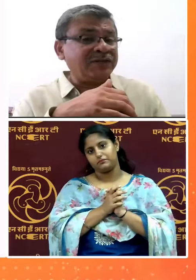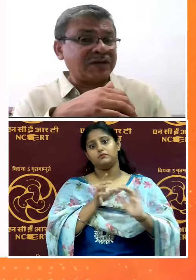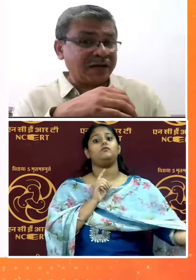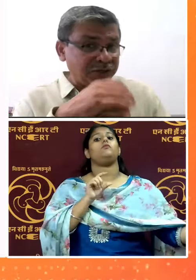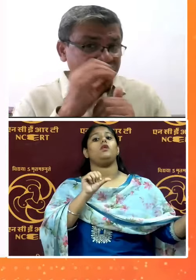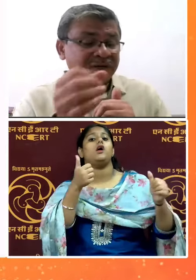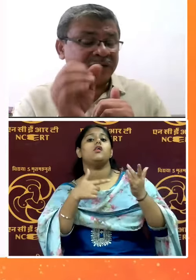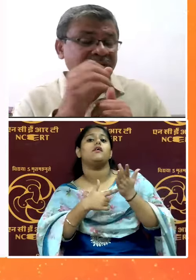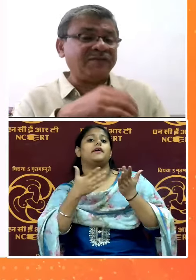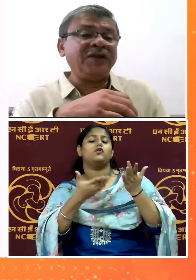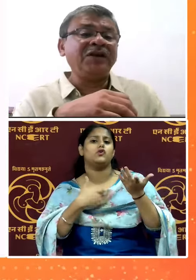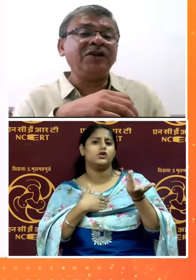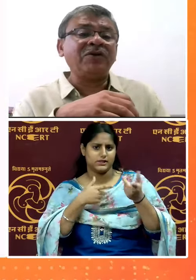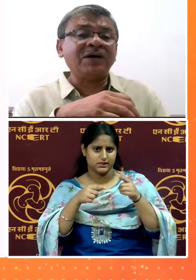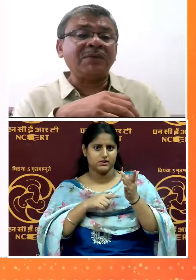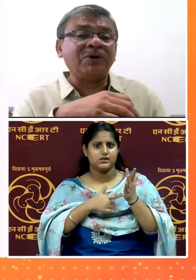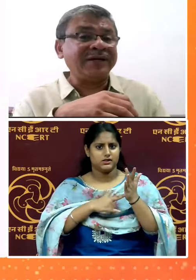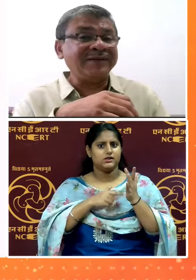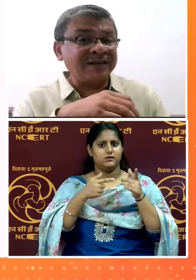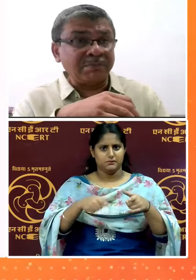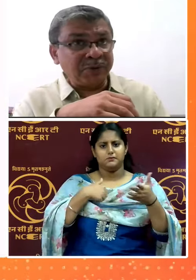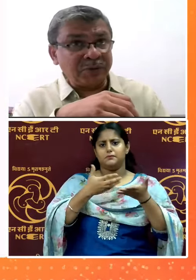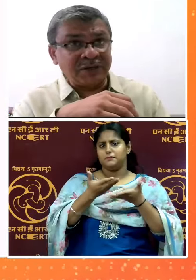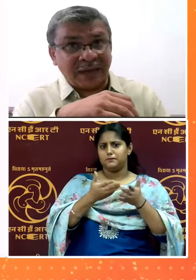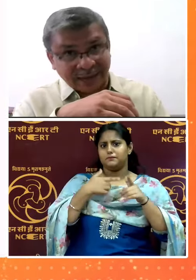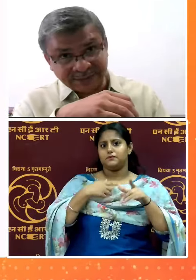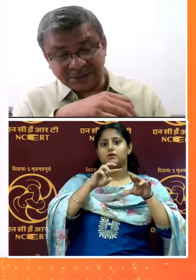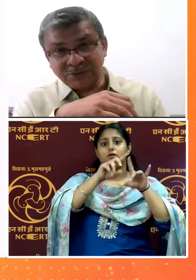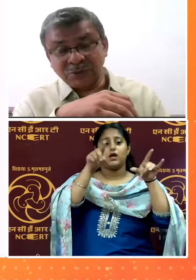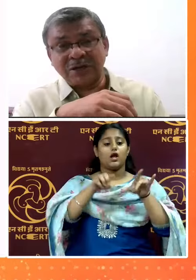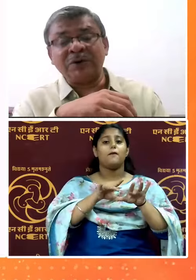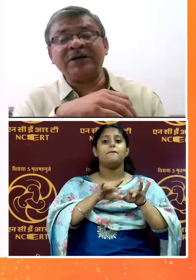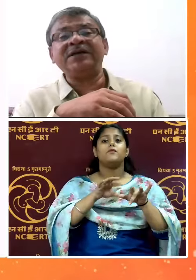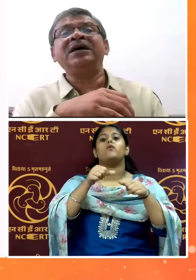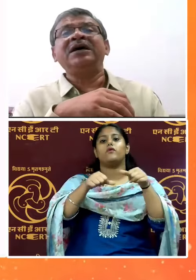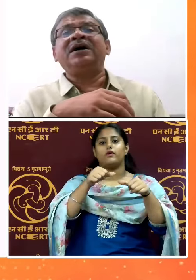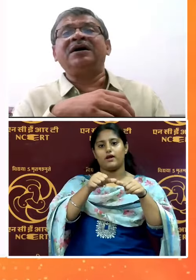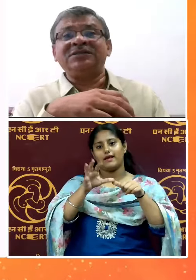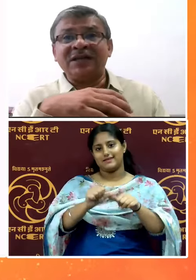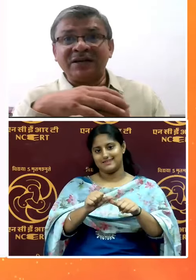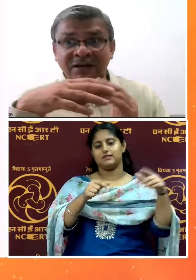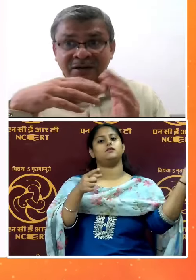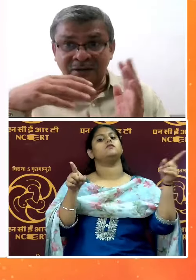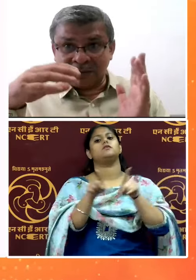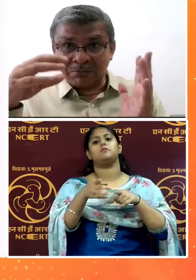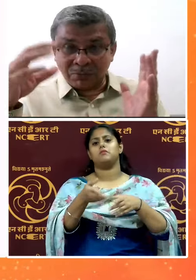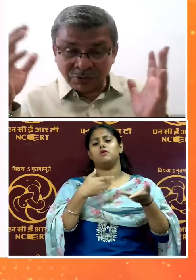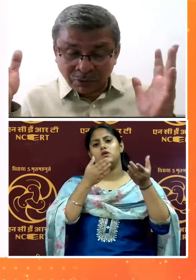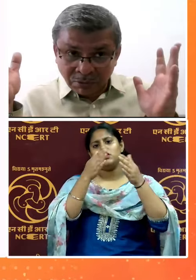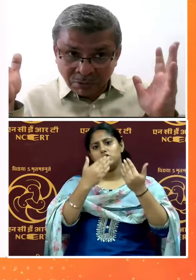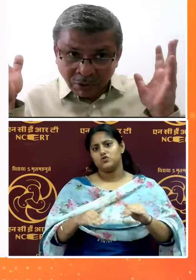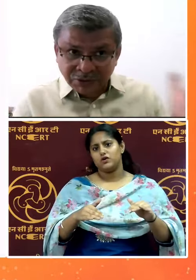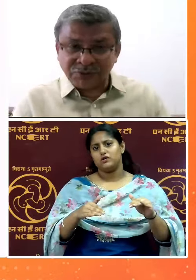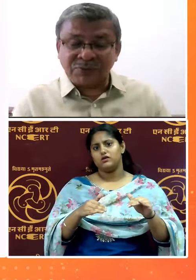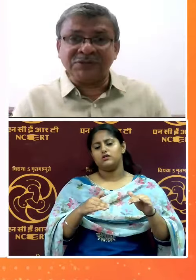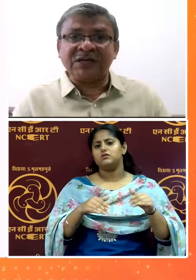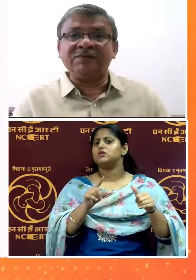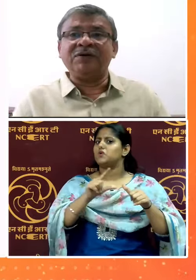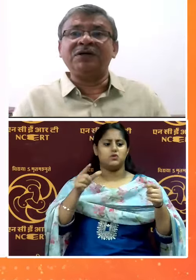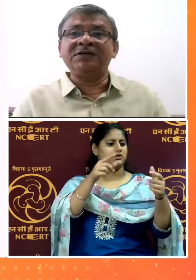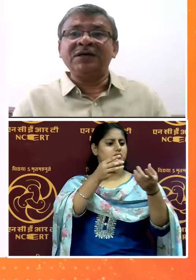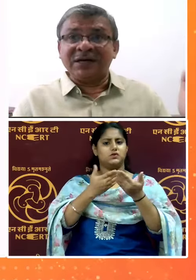technology which I should definitely talk about is the computer access. So nowadays, children are all the